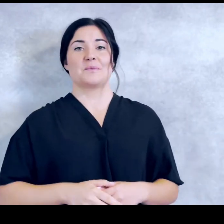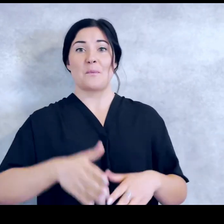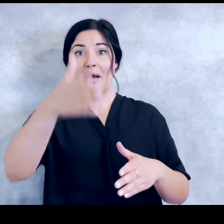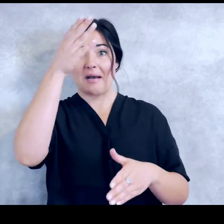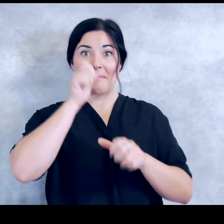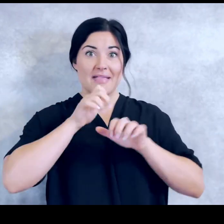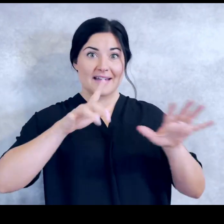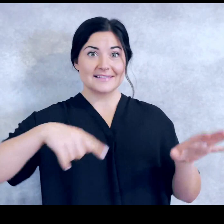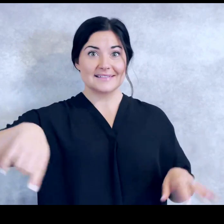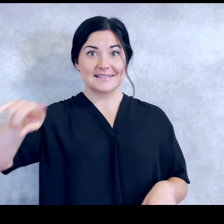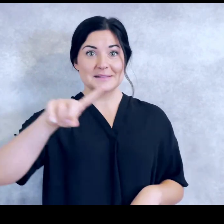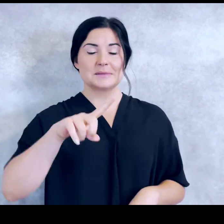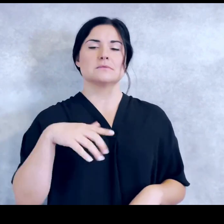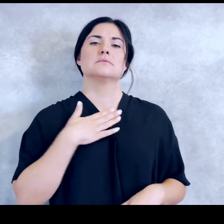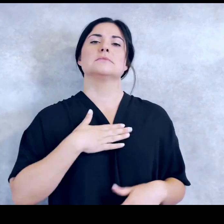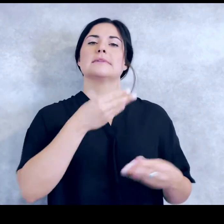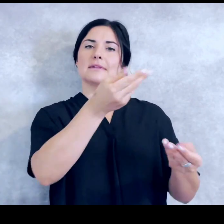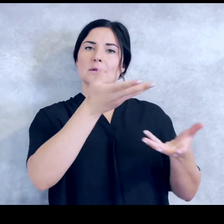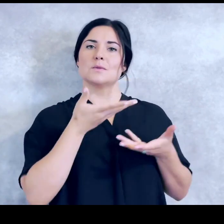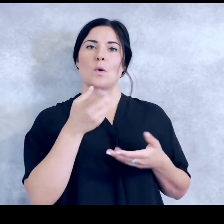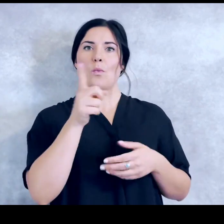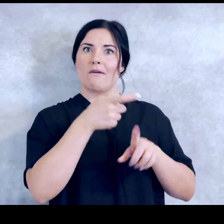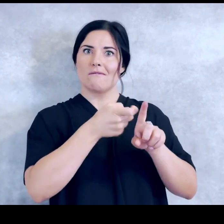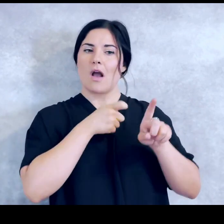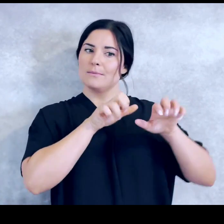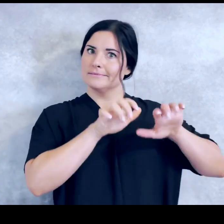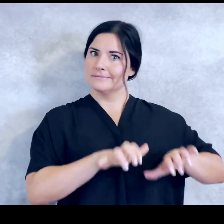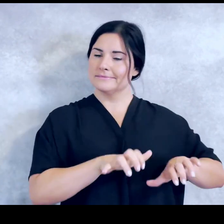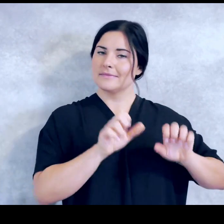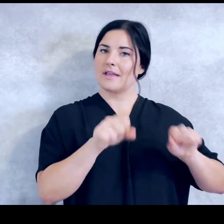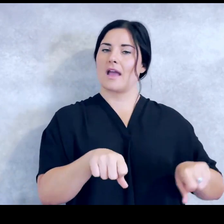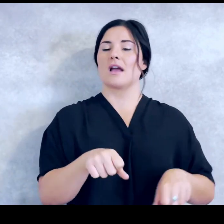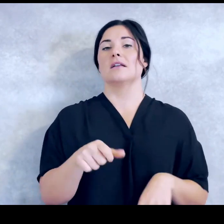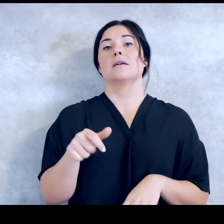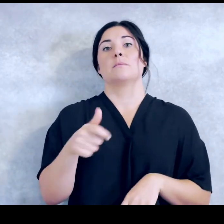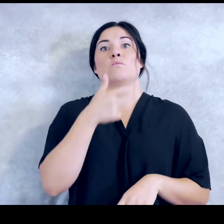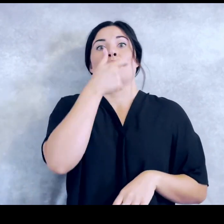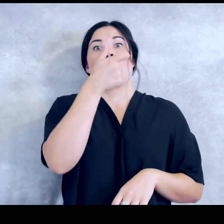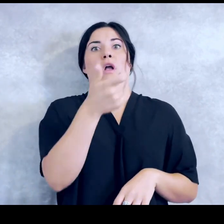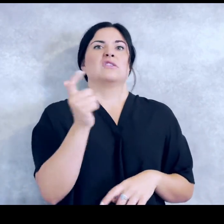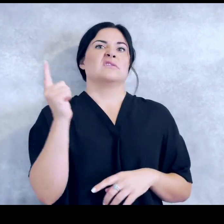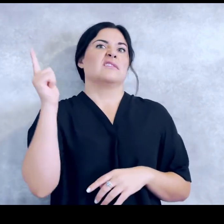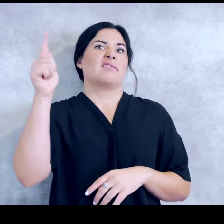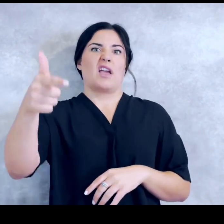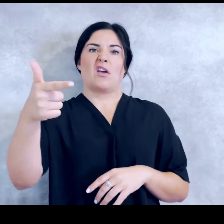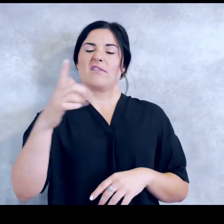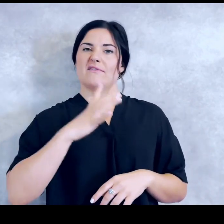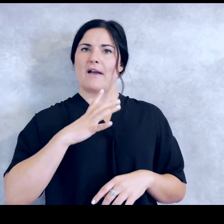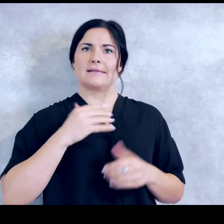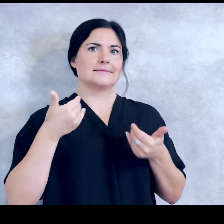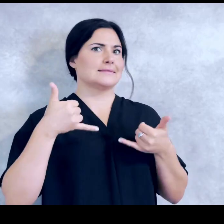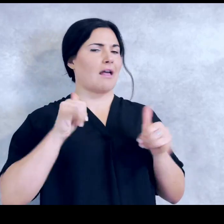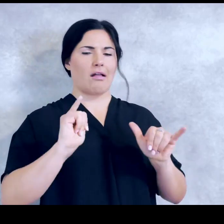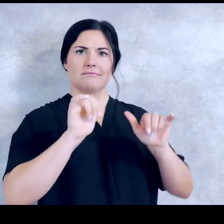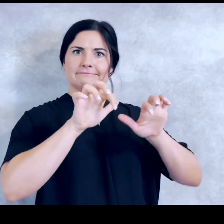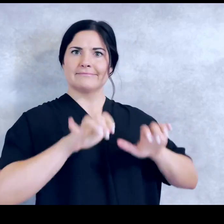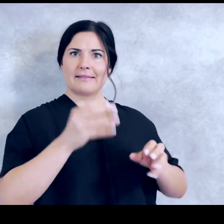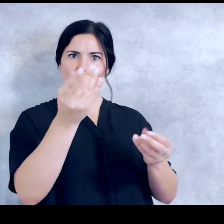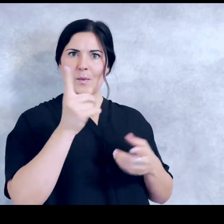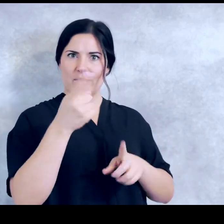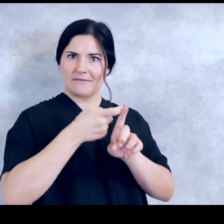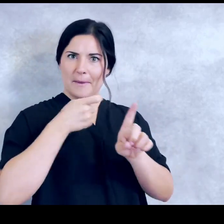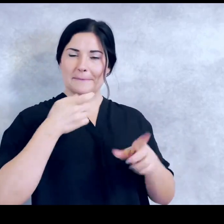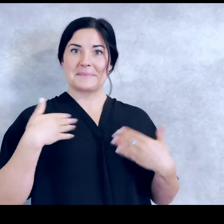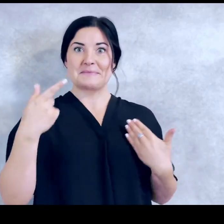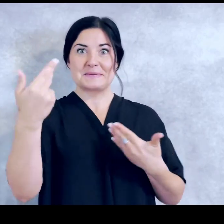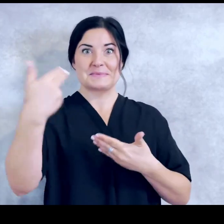Wyoming. Well, God bless you. And please let us know in the chat where you're joining us from, or maybe you're watching this at a different time or a later date. Let us know. We're one